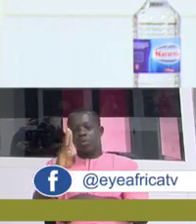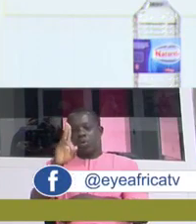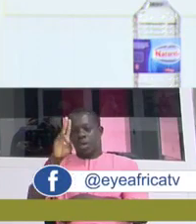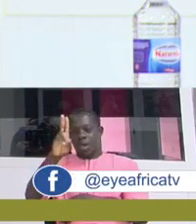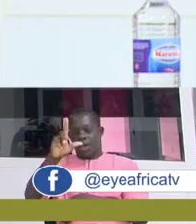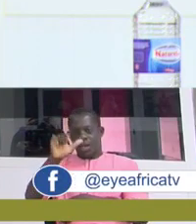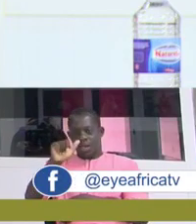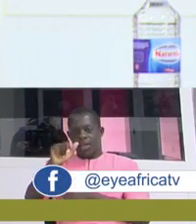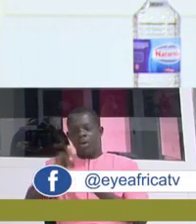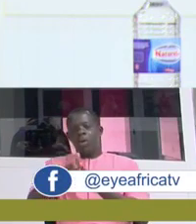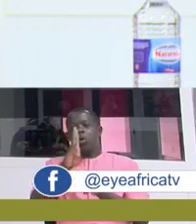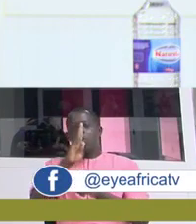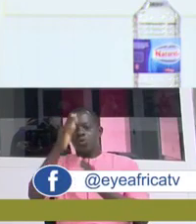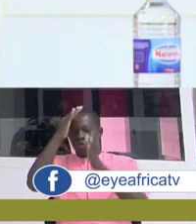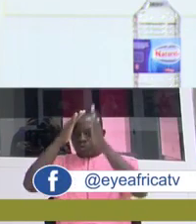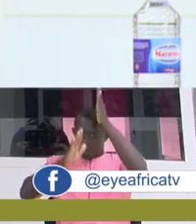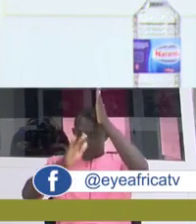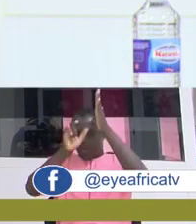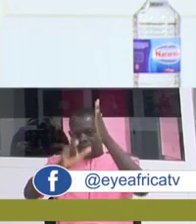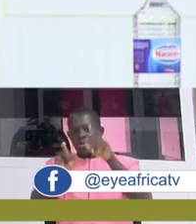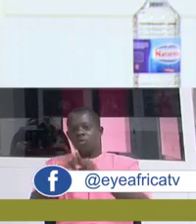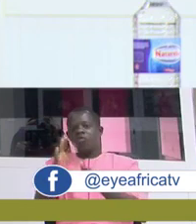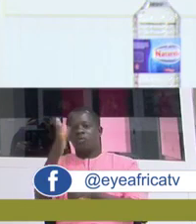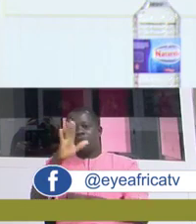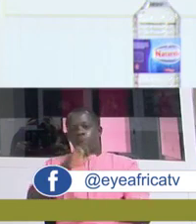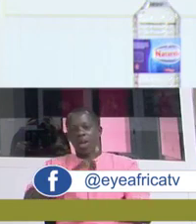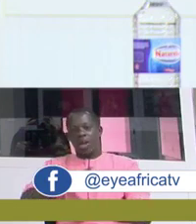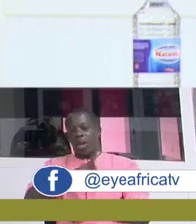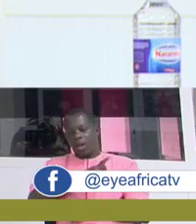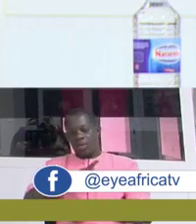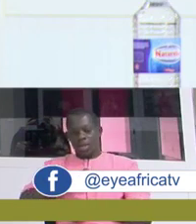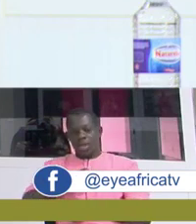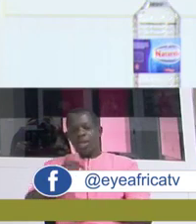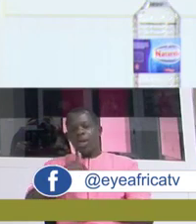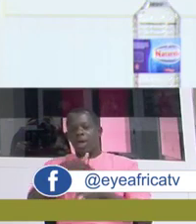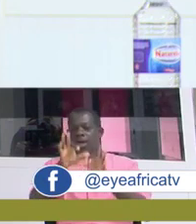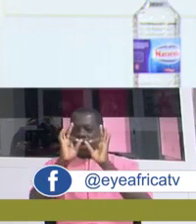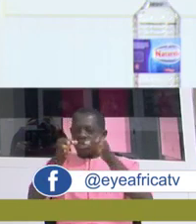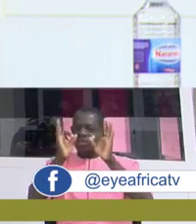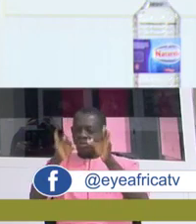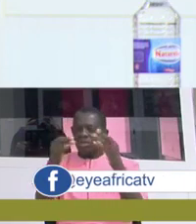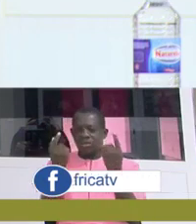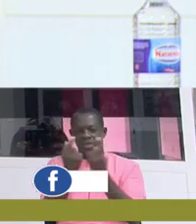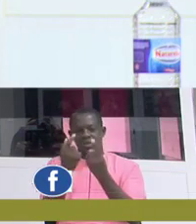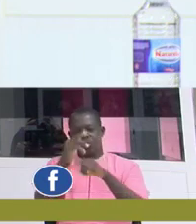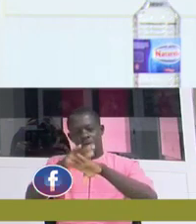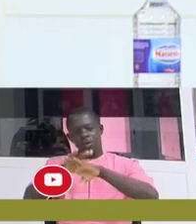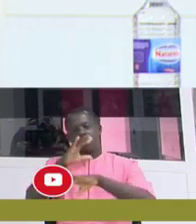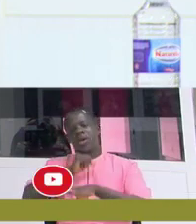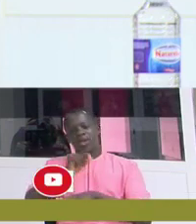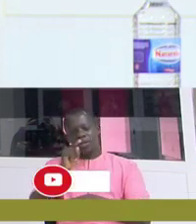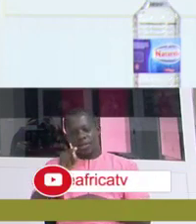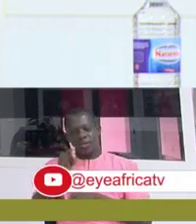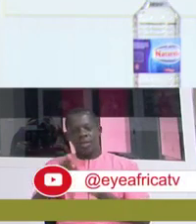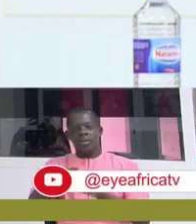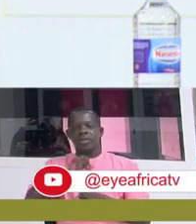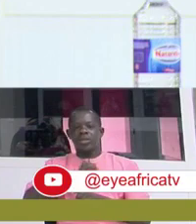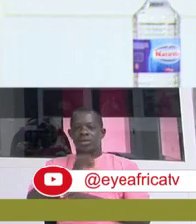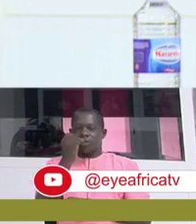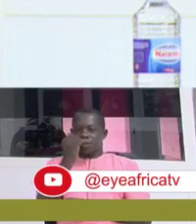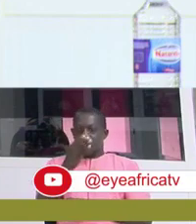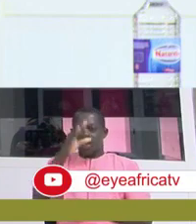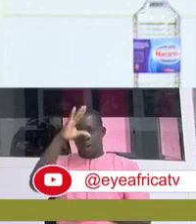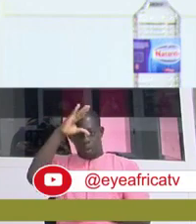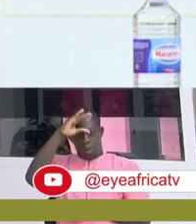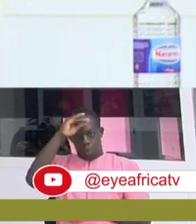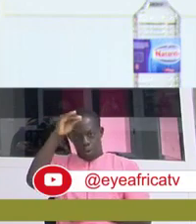Olamu. He was a soldier. About a Lamin. From Lamin. No matter explain way. I explained the matter to him. Akonyo boy. He said to me, boy. Boy,